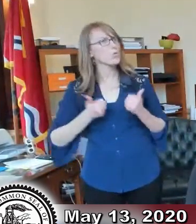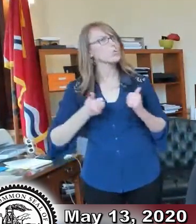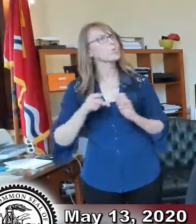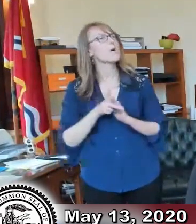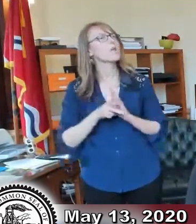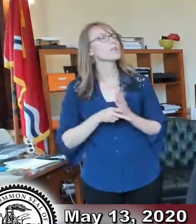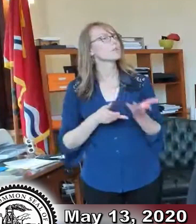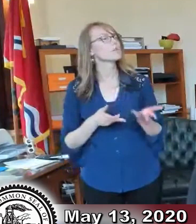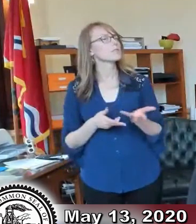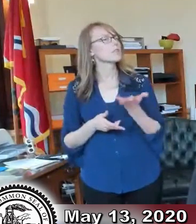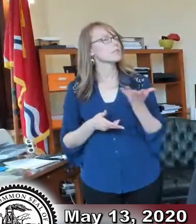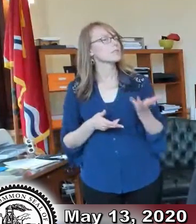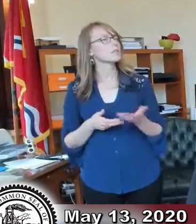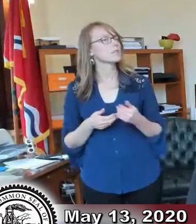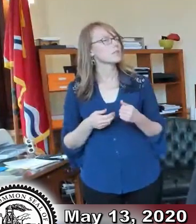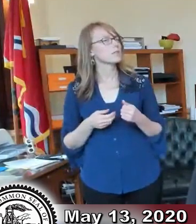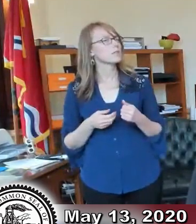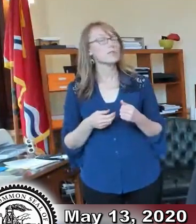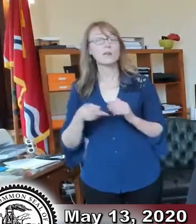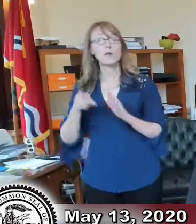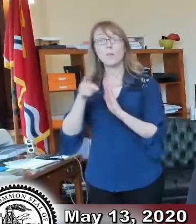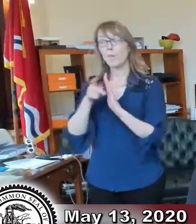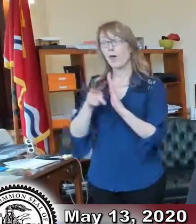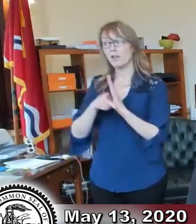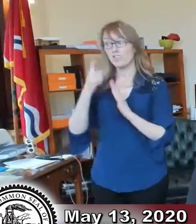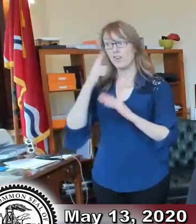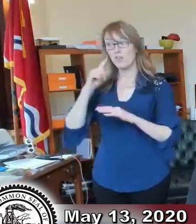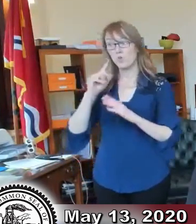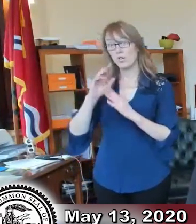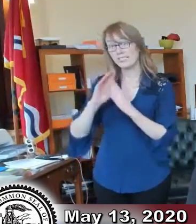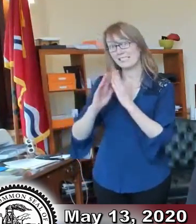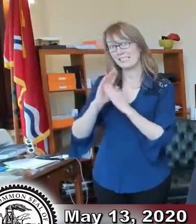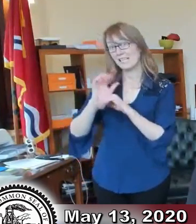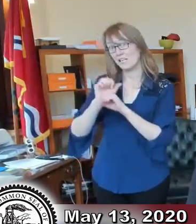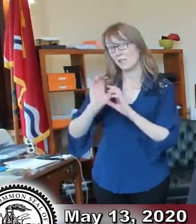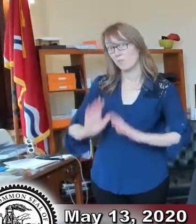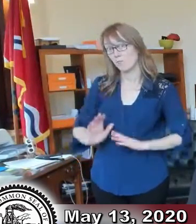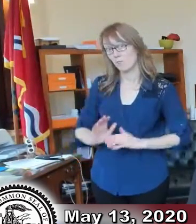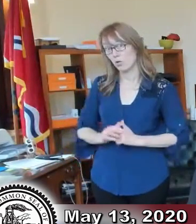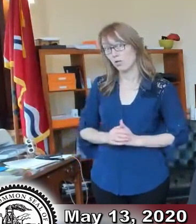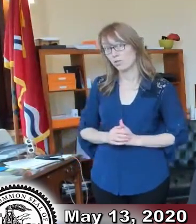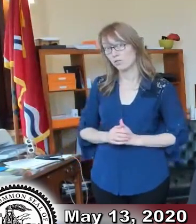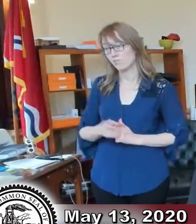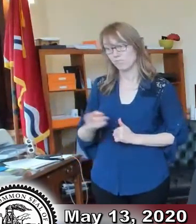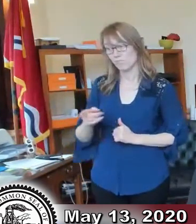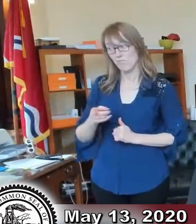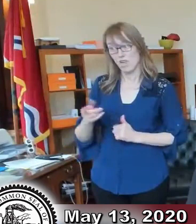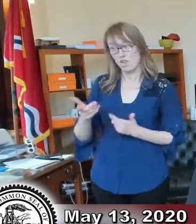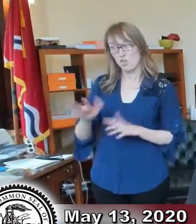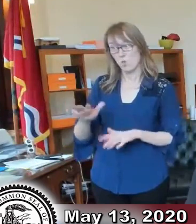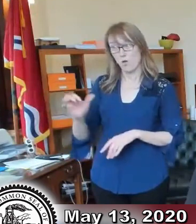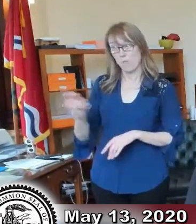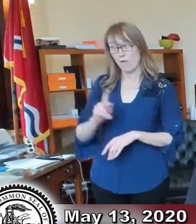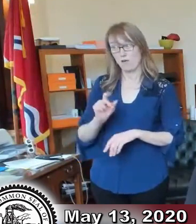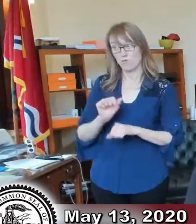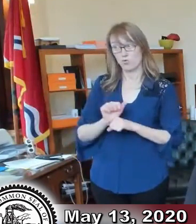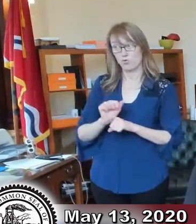The question was policy for city workers who don't want to come back to